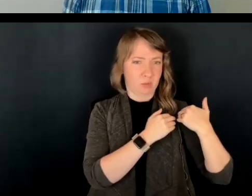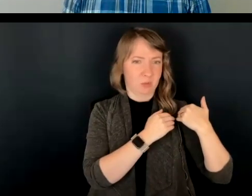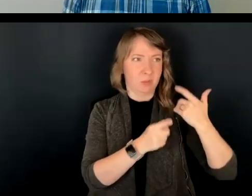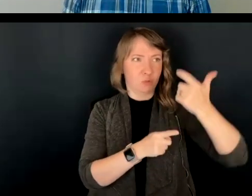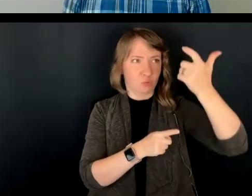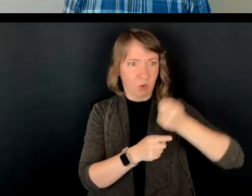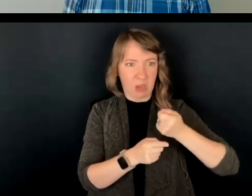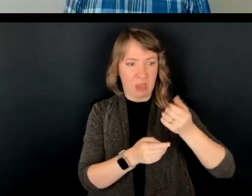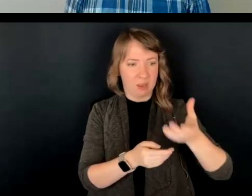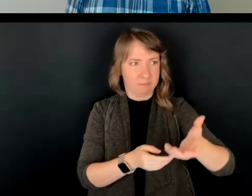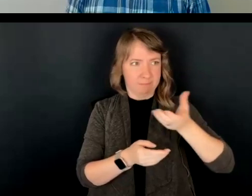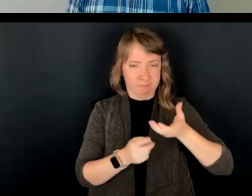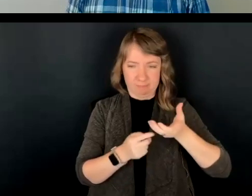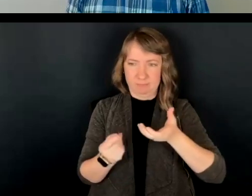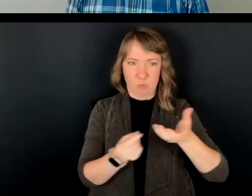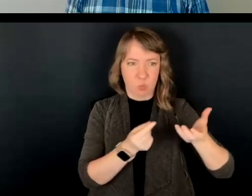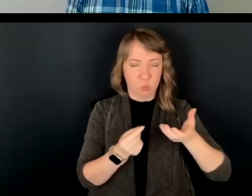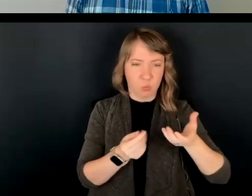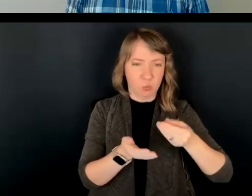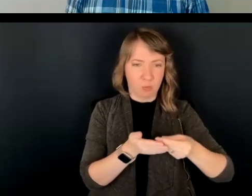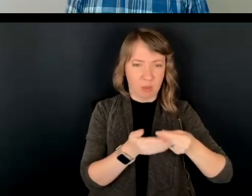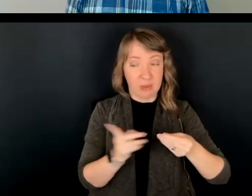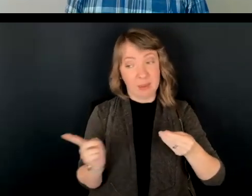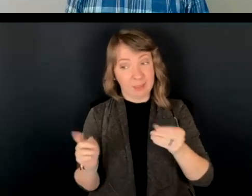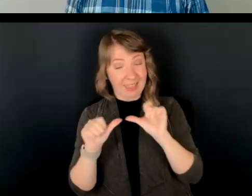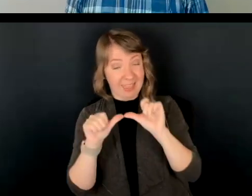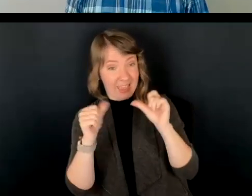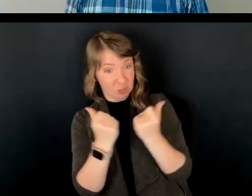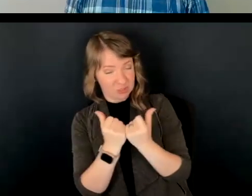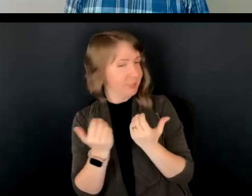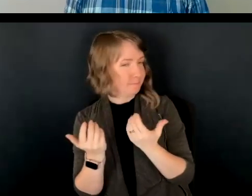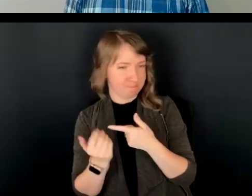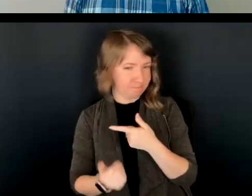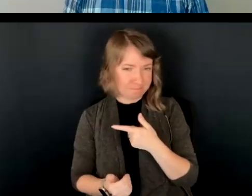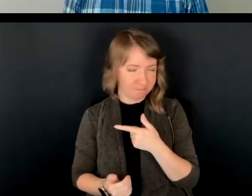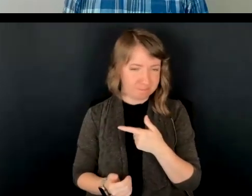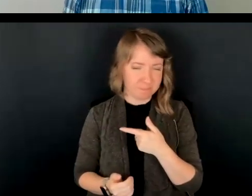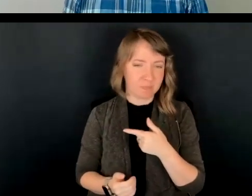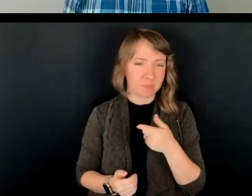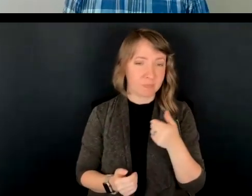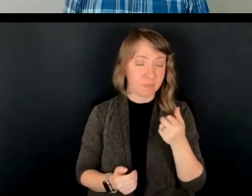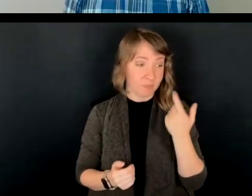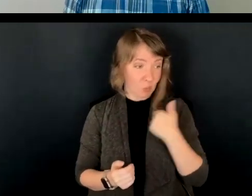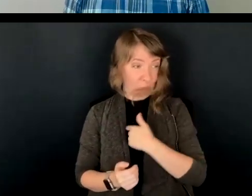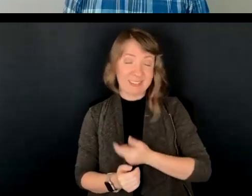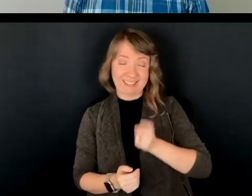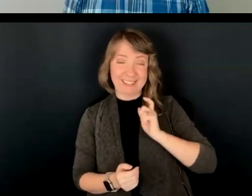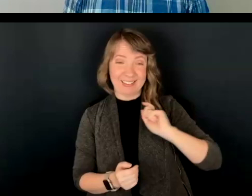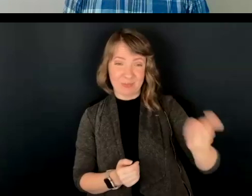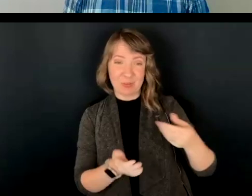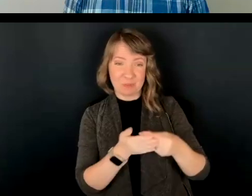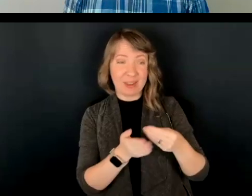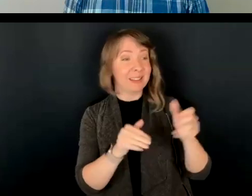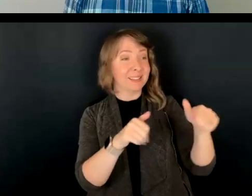so much the agency peering over their shoulders so often. We give you the money and say, you go do all the